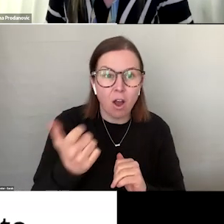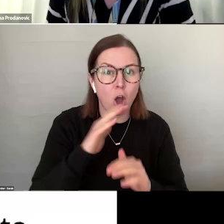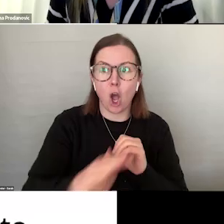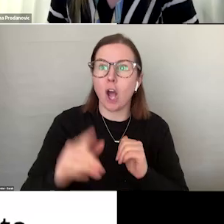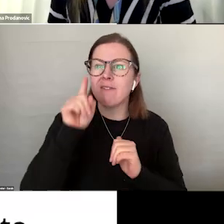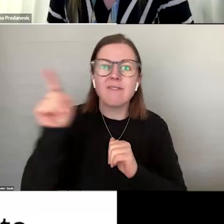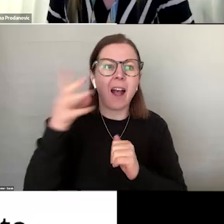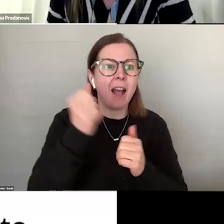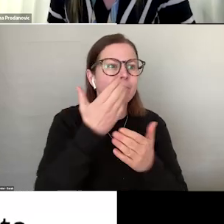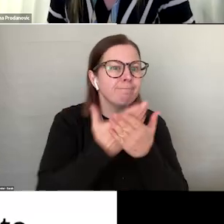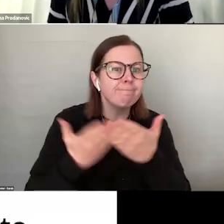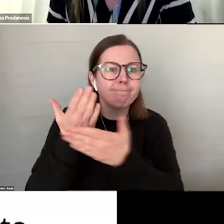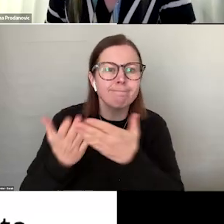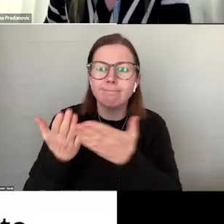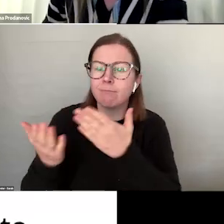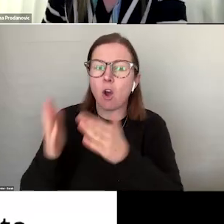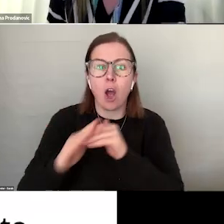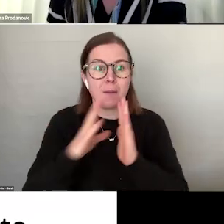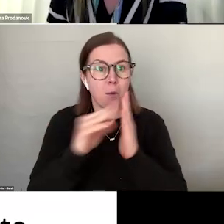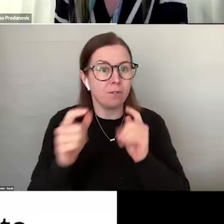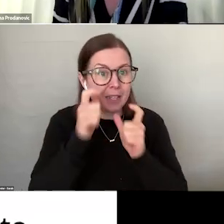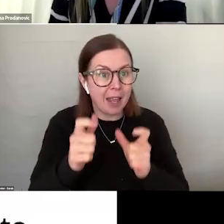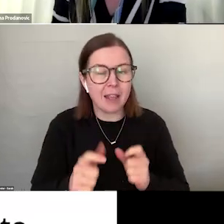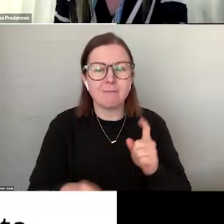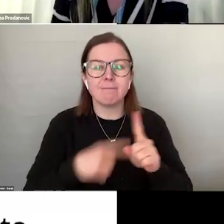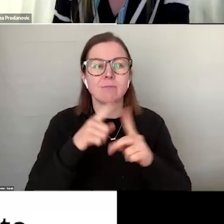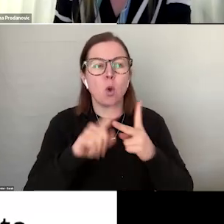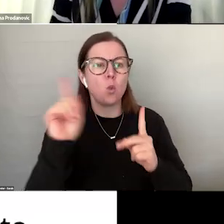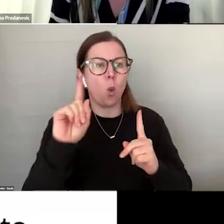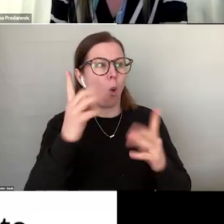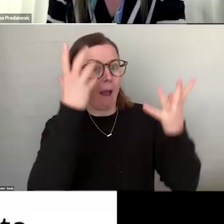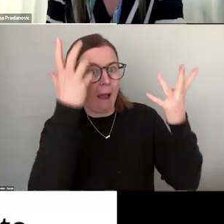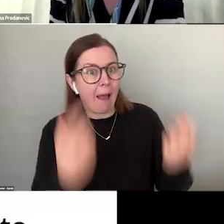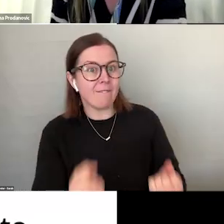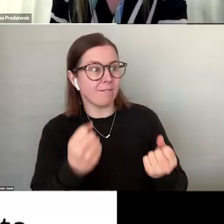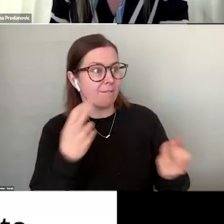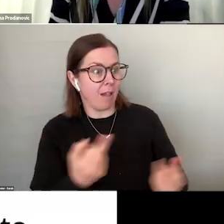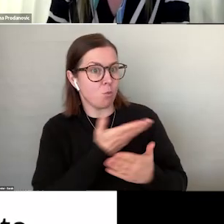of care, and we also looked at existing services for people with intellectual disability in